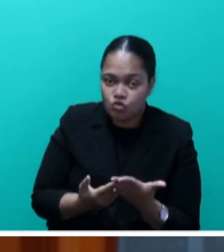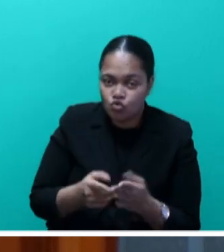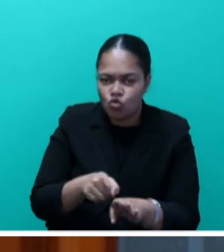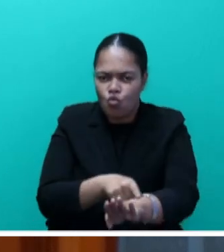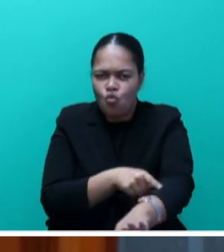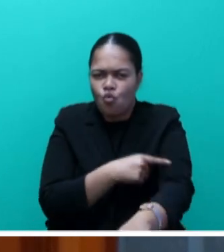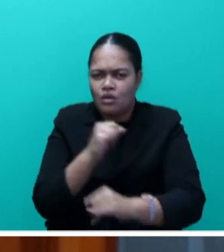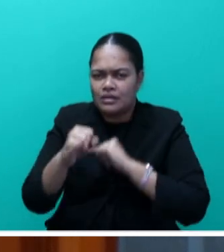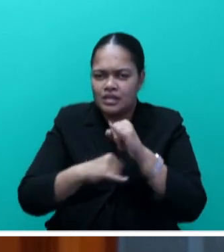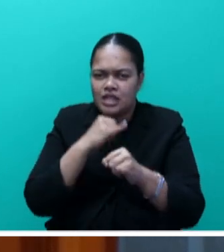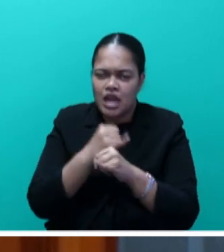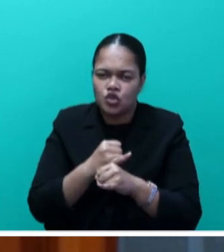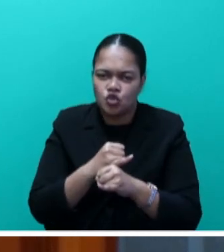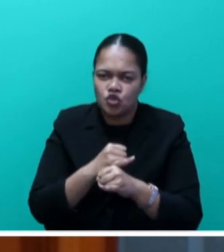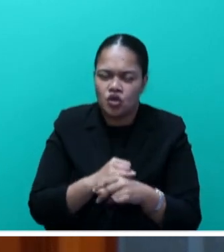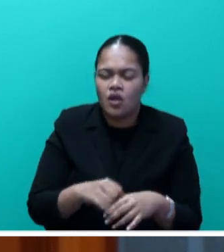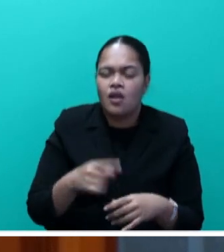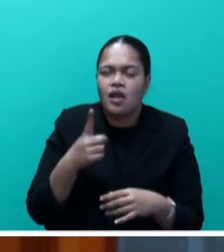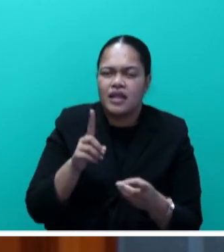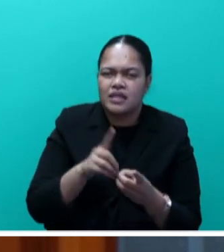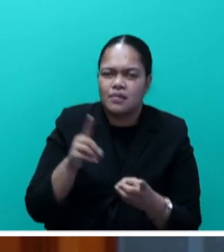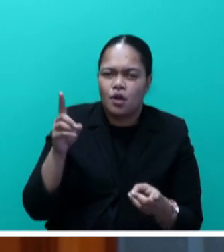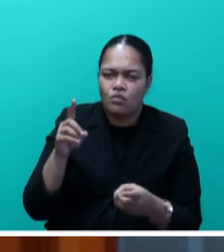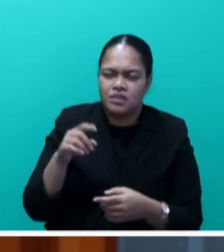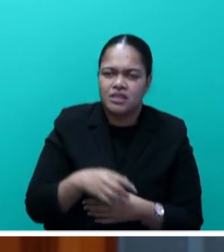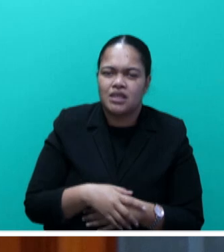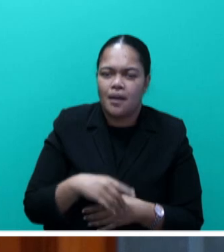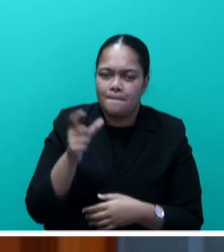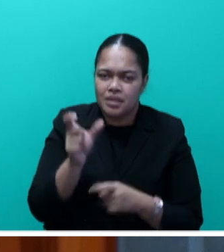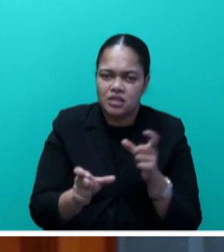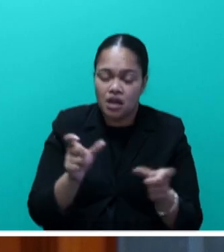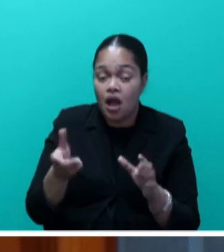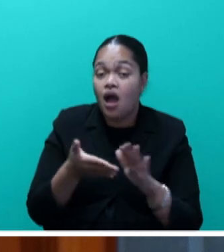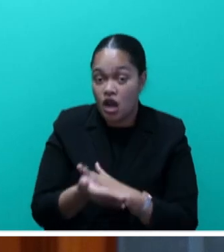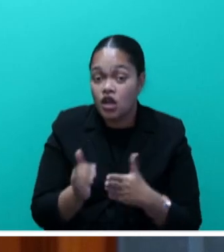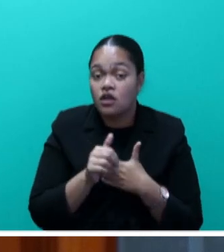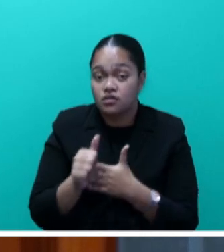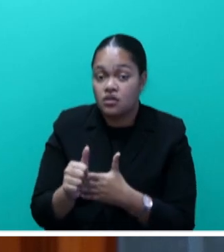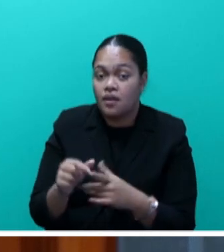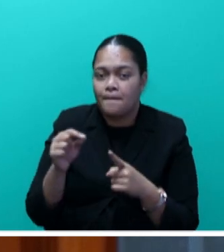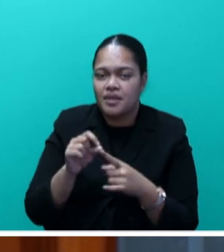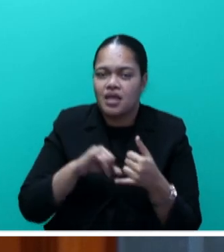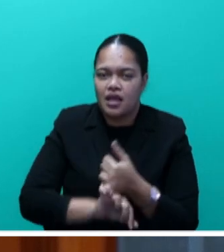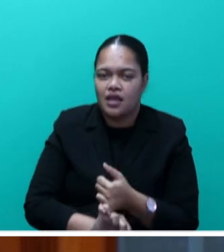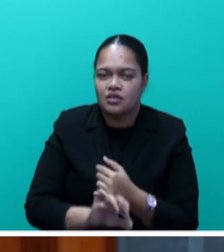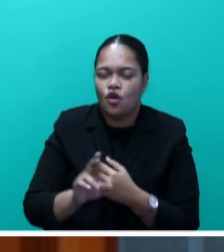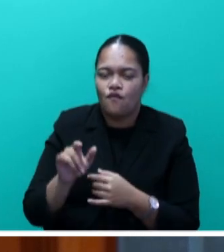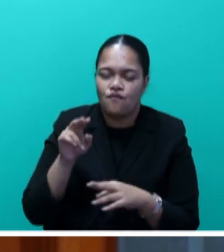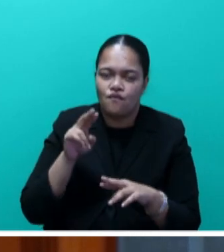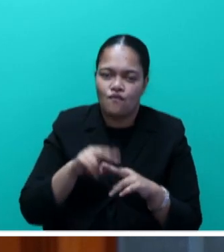long-time international affairs and diplomacy personalities under the leadership of the Permanent Secretary of Foreign